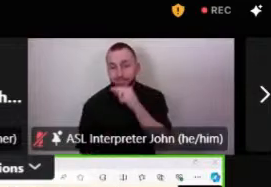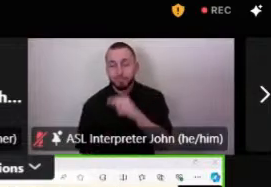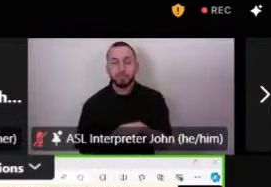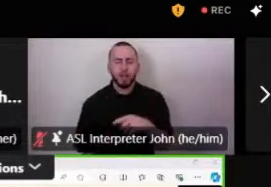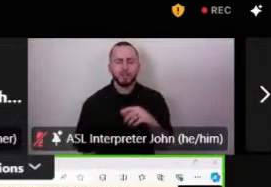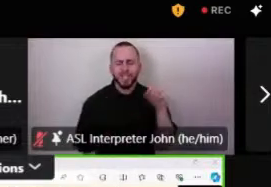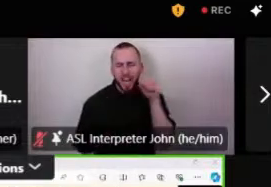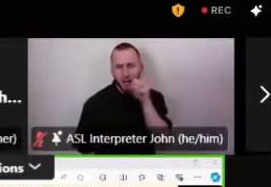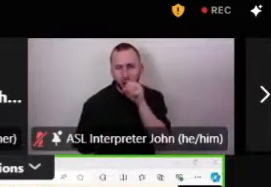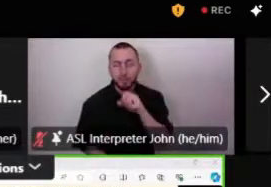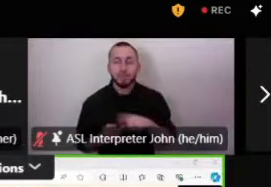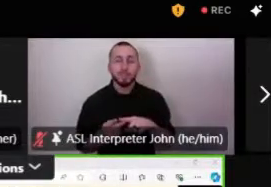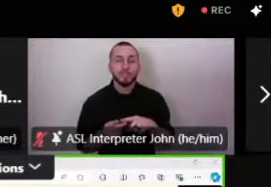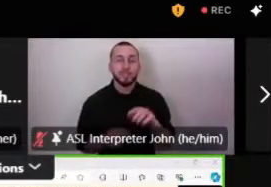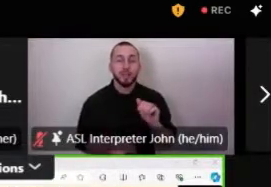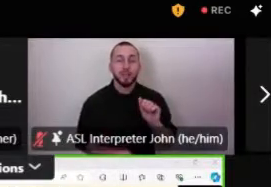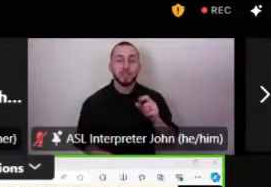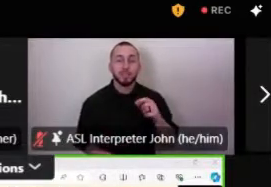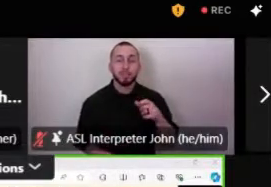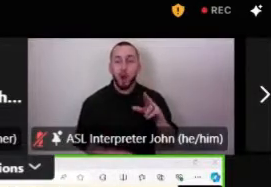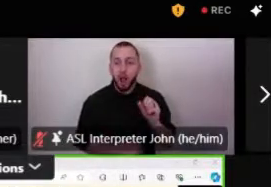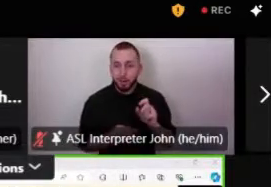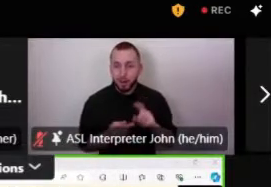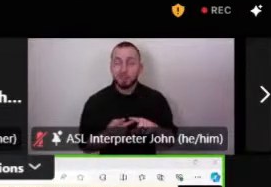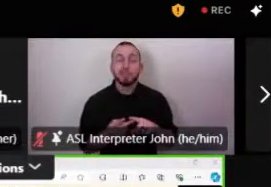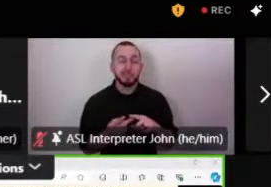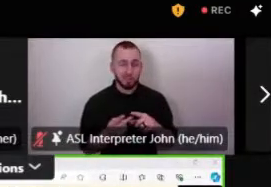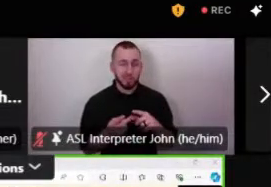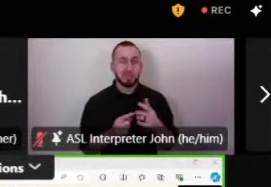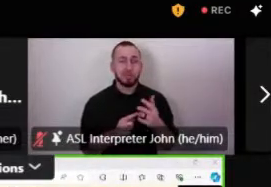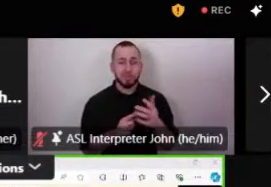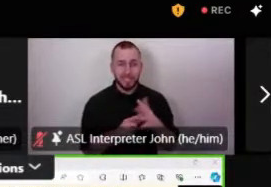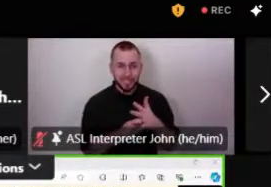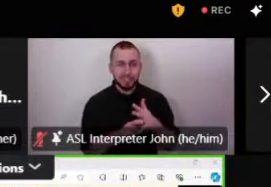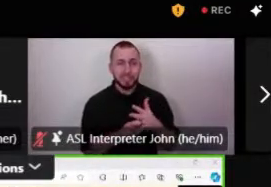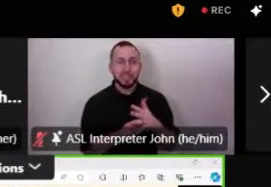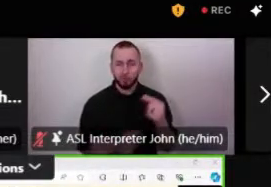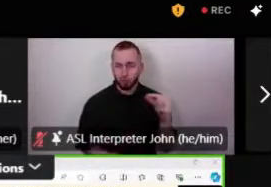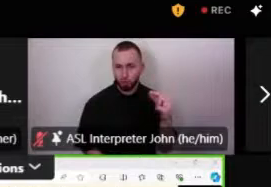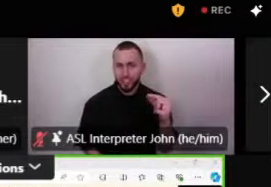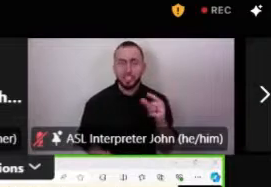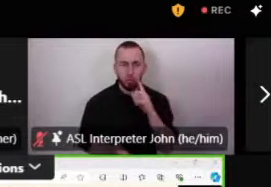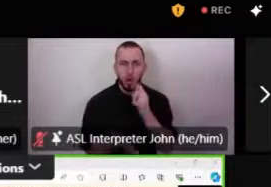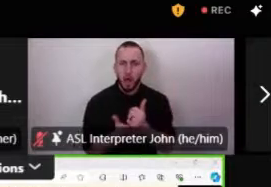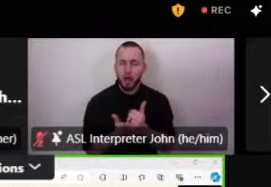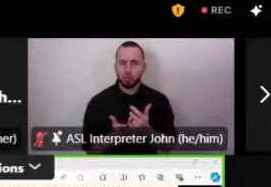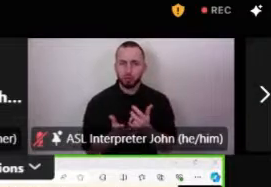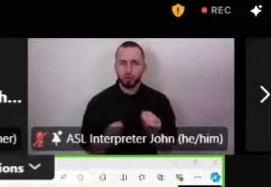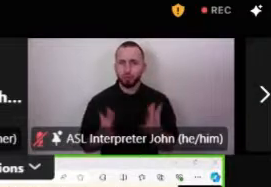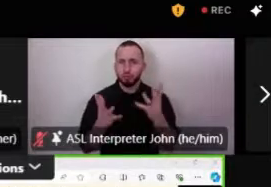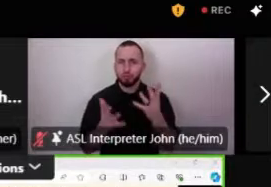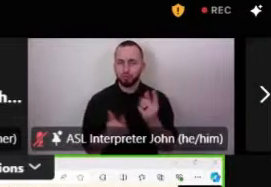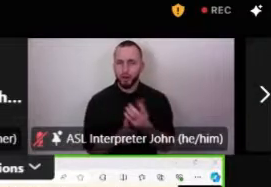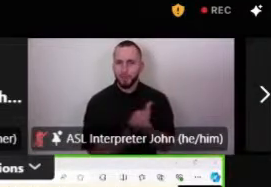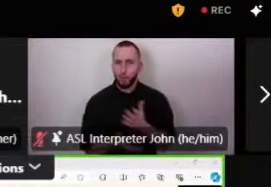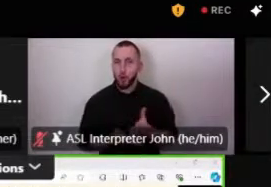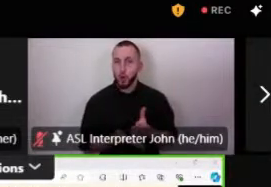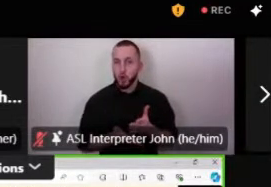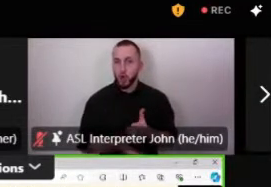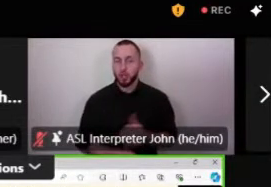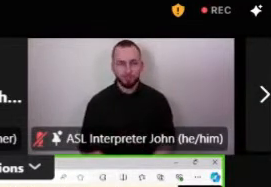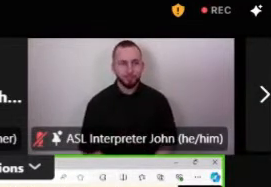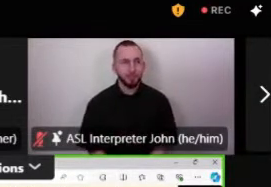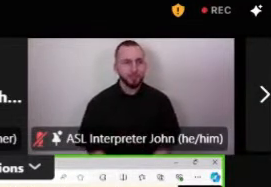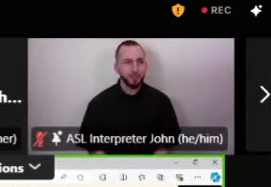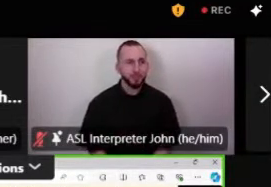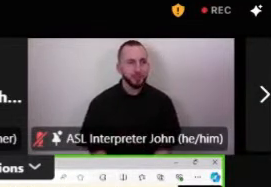A little bit of ice water can really make something come back to life right before you cook it. Go to the next one.